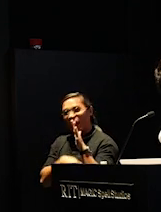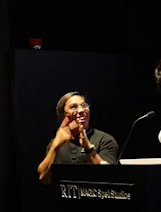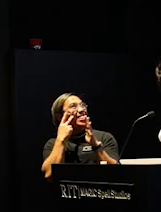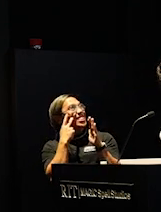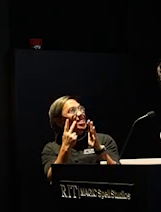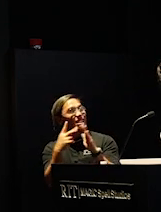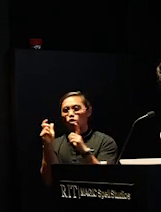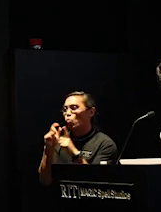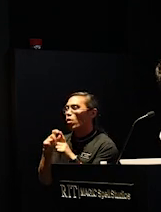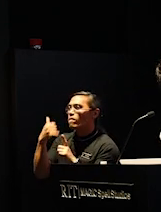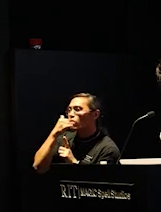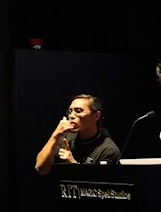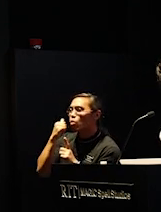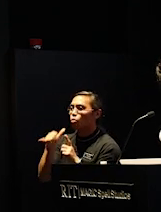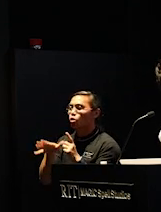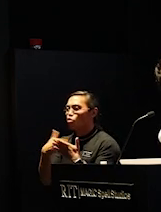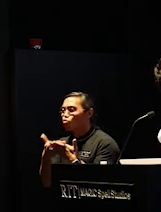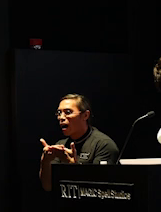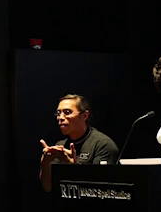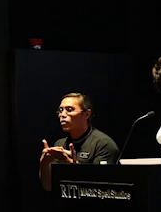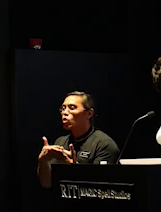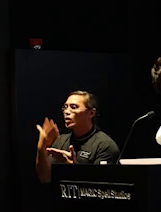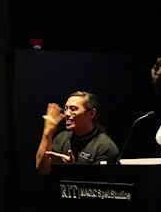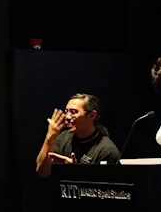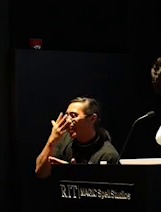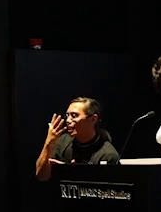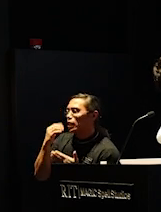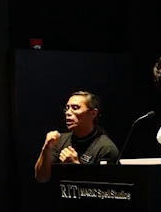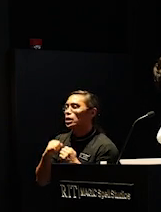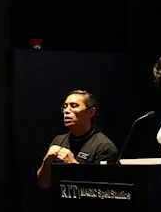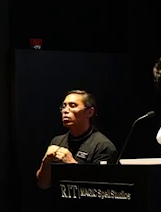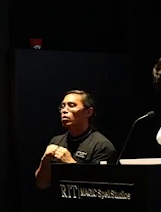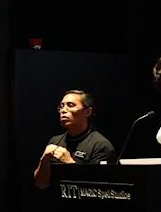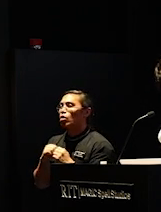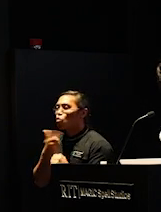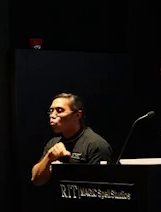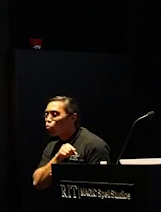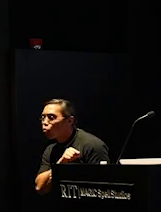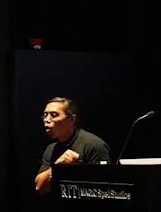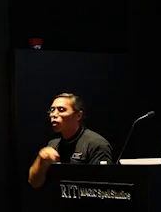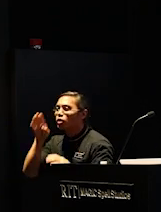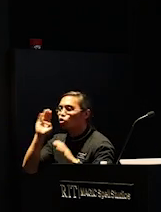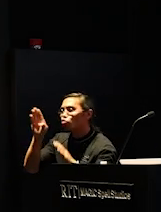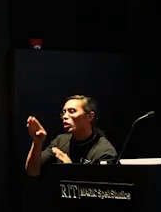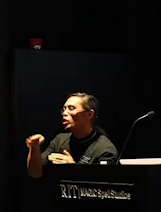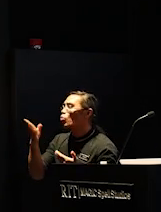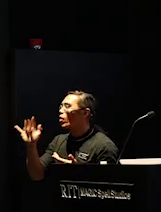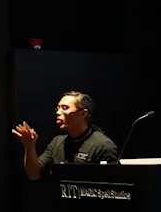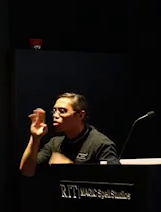arrival. There's the word aesthetic under arrival. Quality of greeting and all this stuff. So we wanted